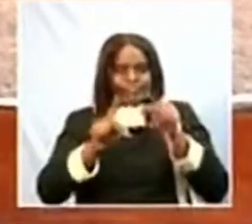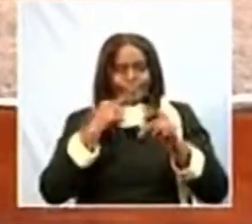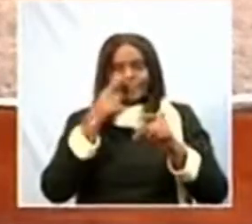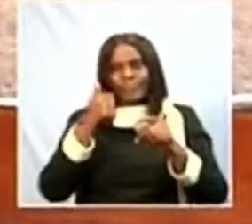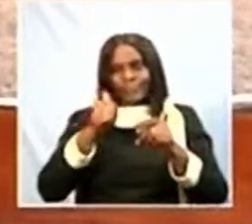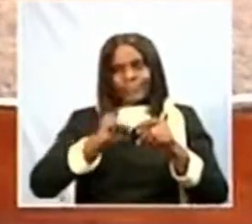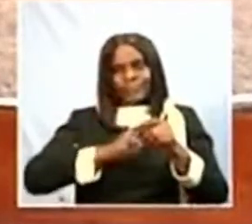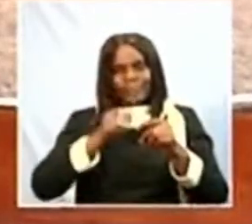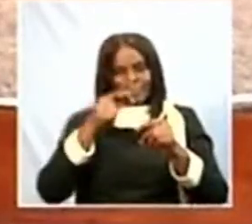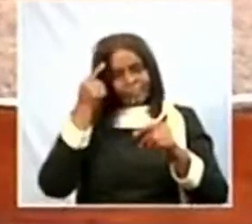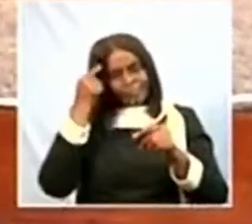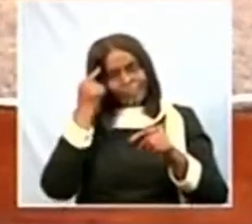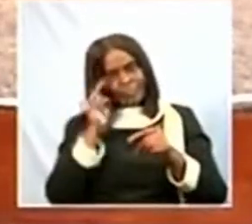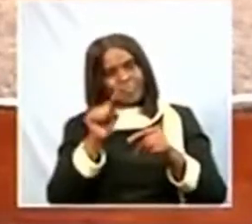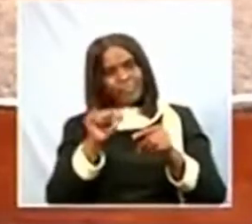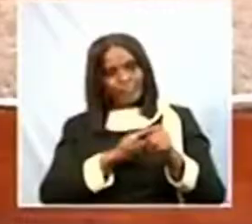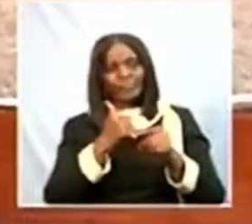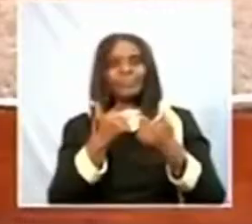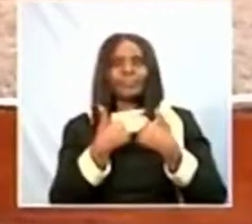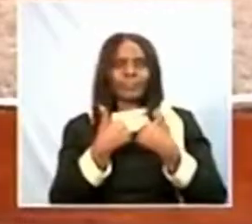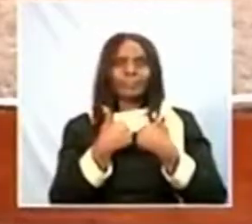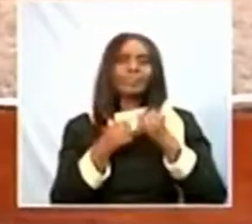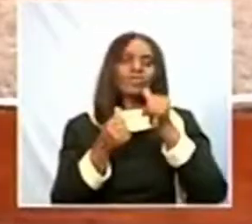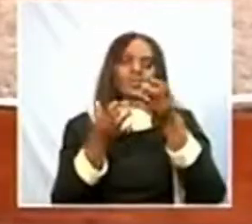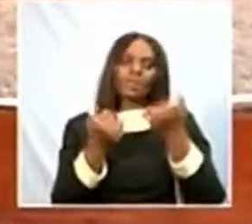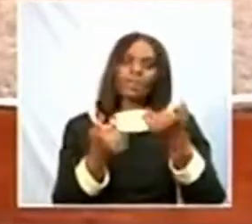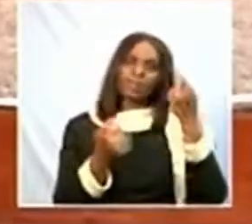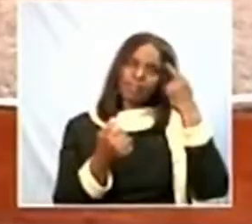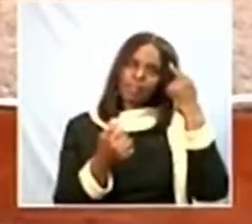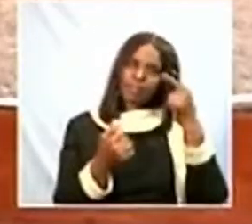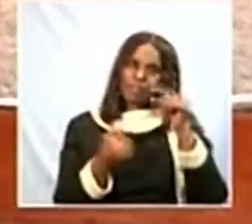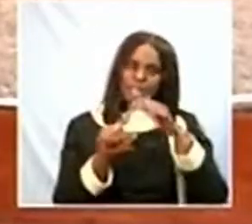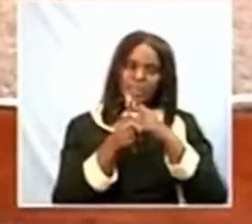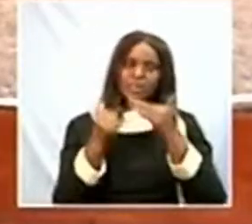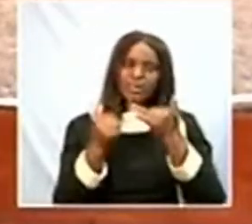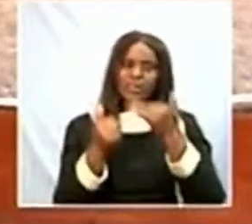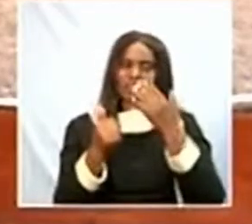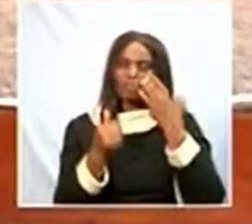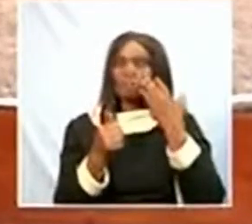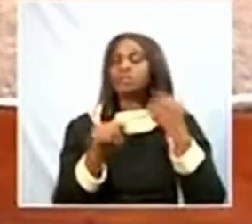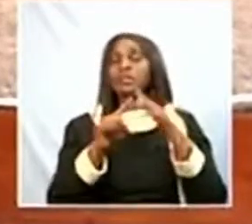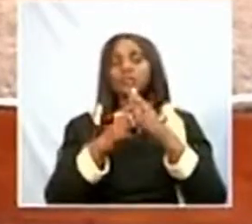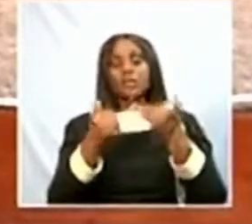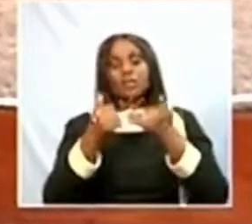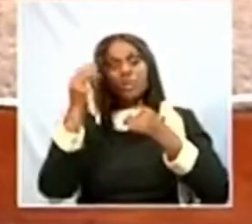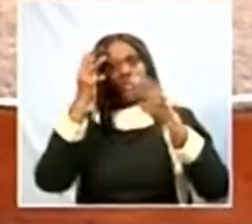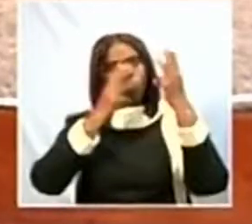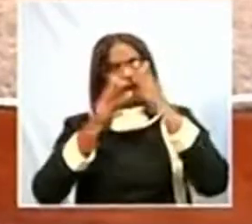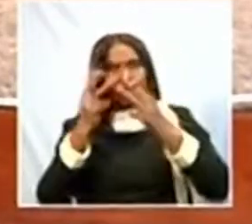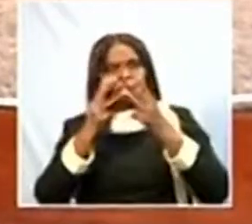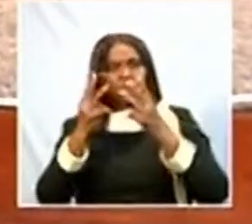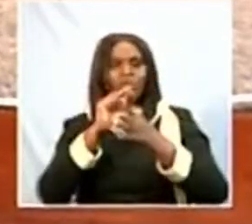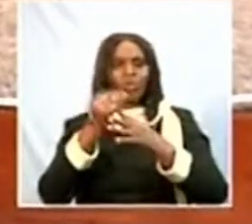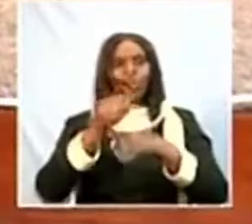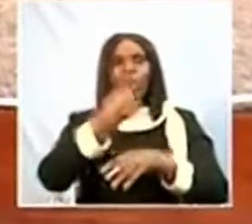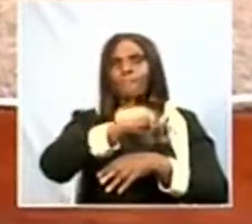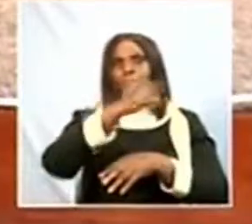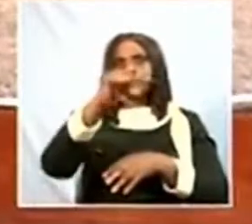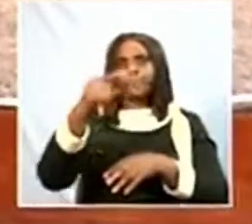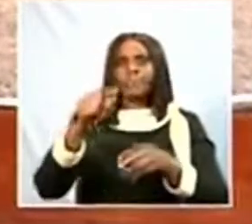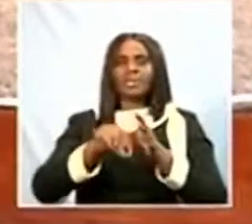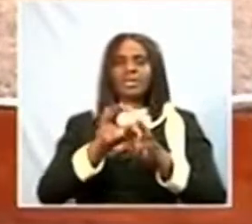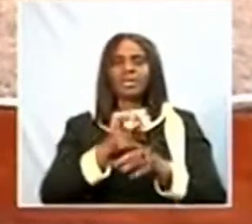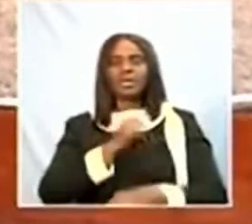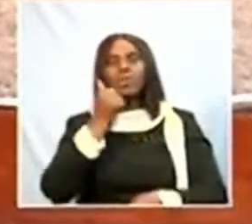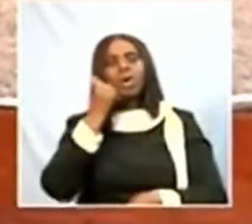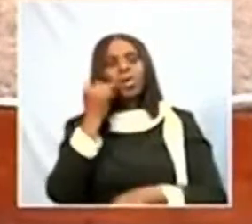because we are the government ourselves. We don't want the government to start running or going up in our homes, Madam